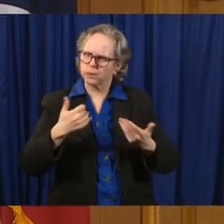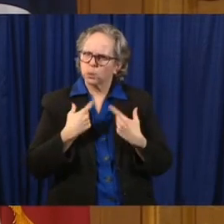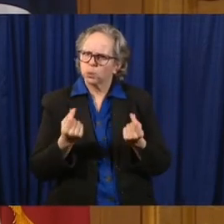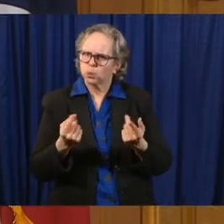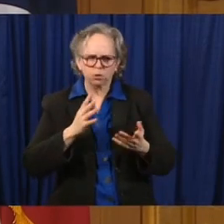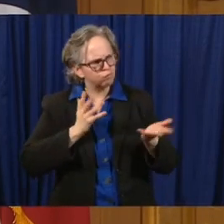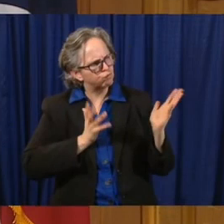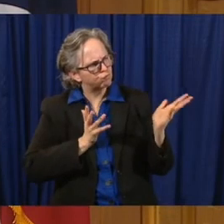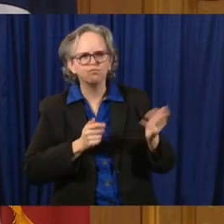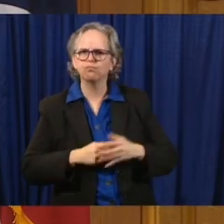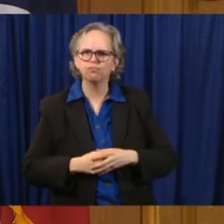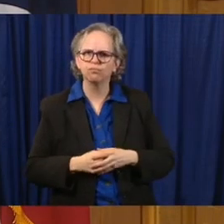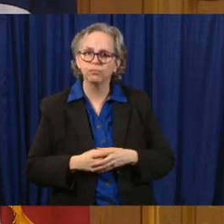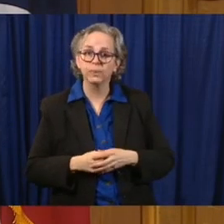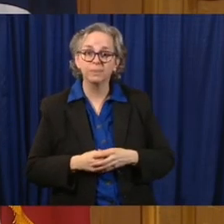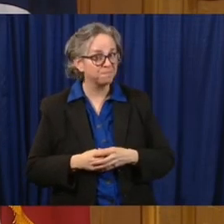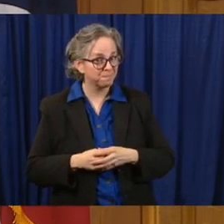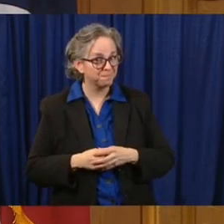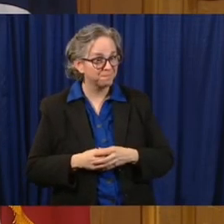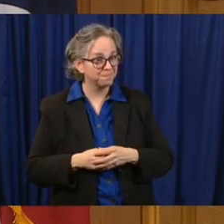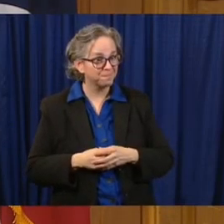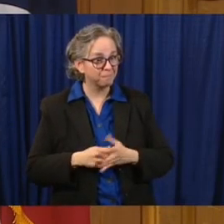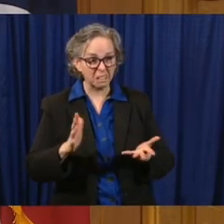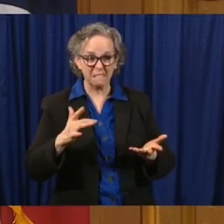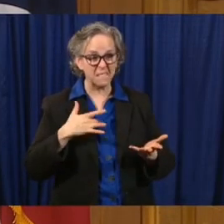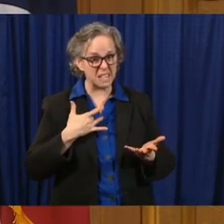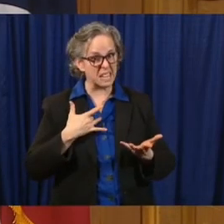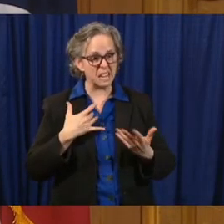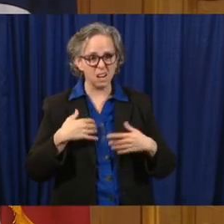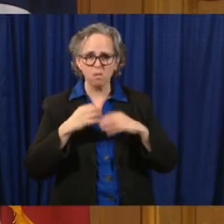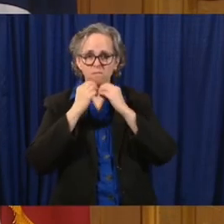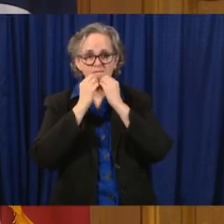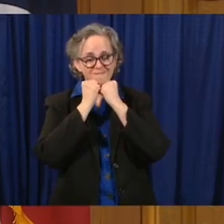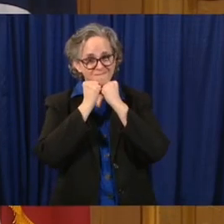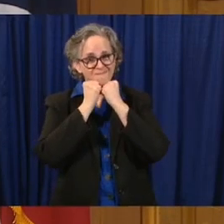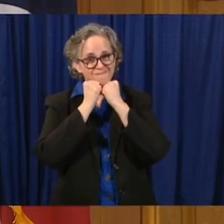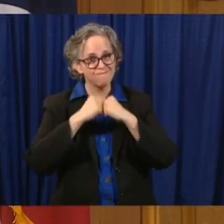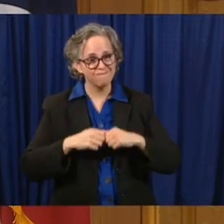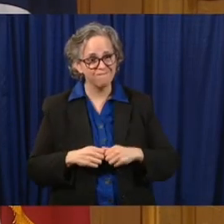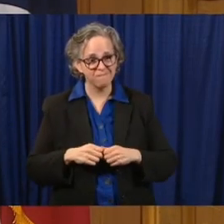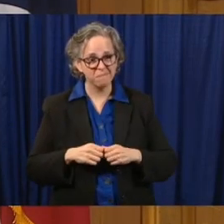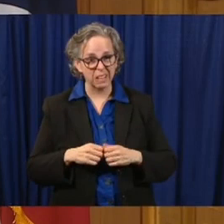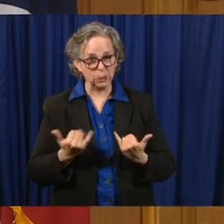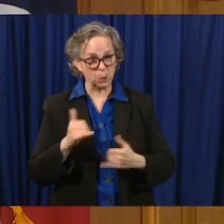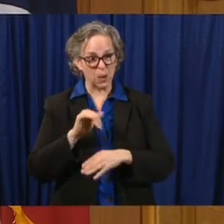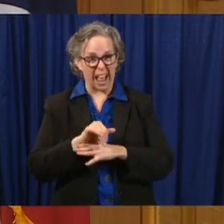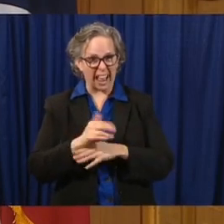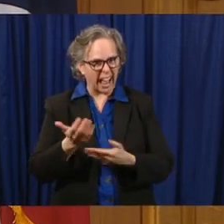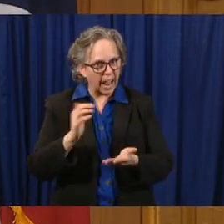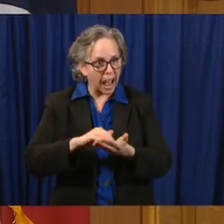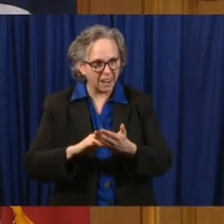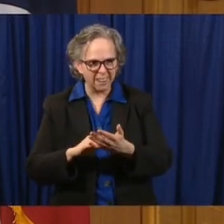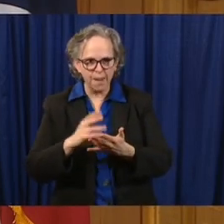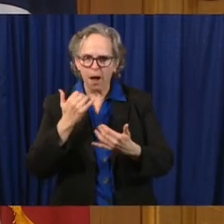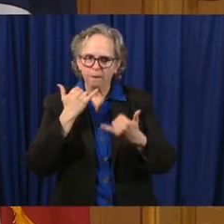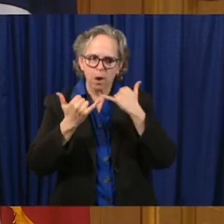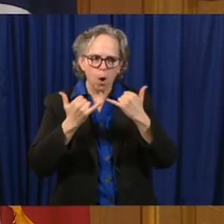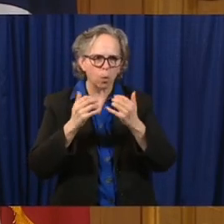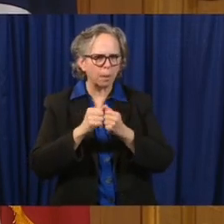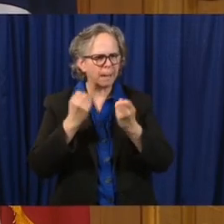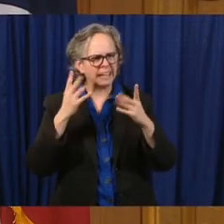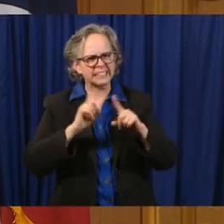that you're seeing that FEMA has purchased a large number of those, and those are going to be they're already in New York, they're already in a number of other states, but this